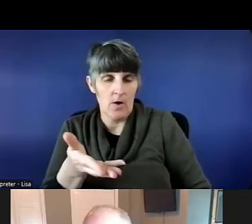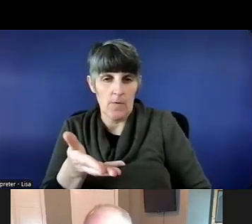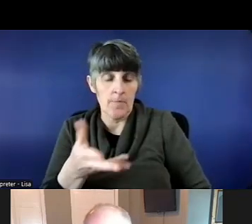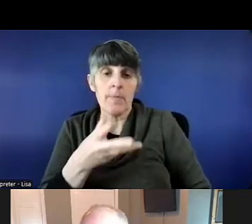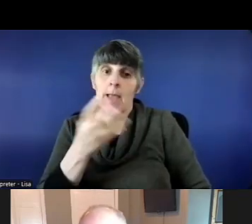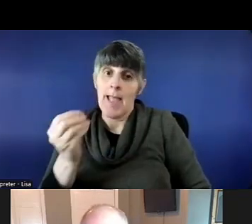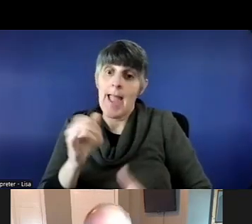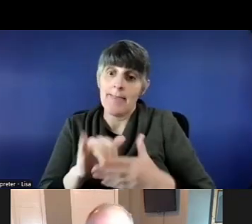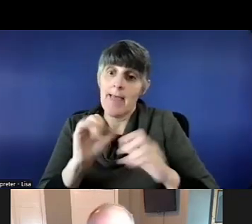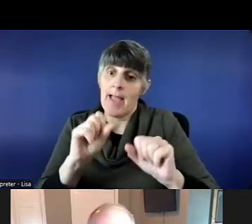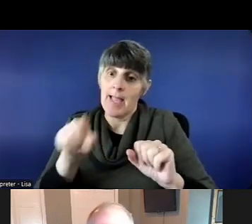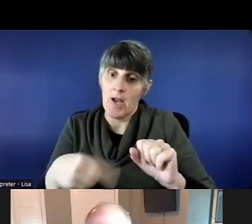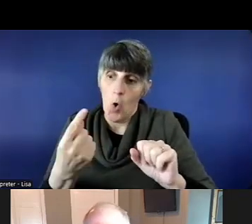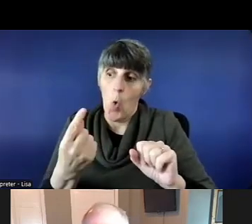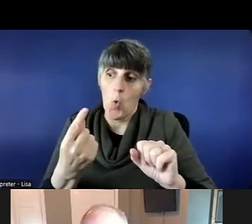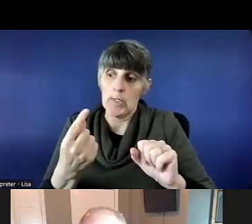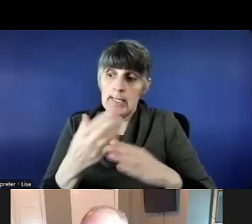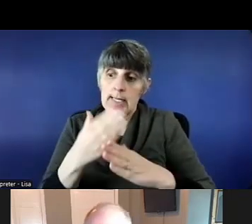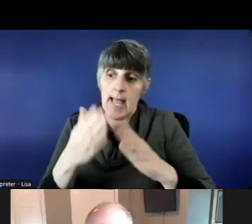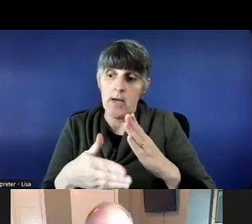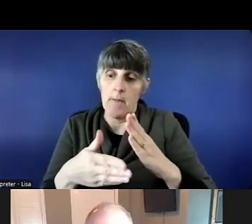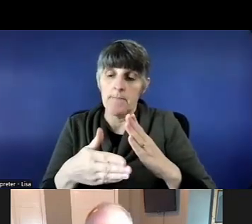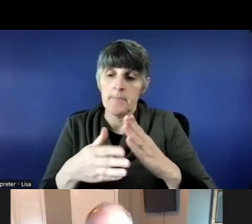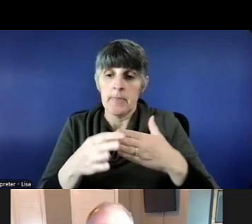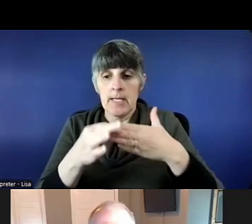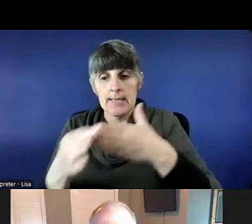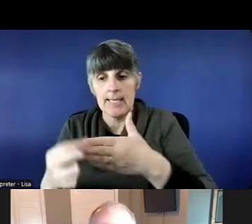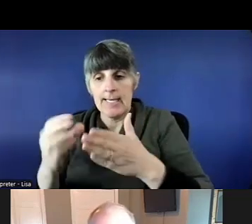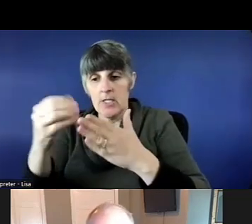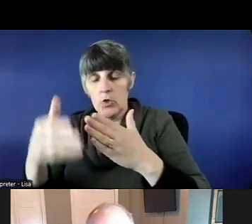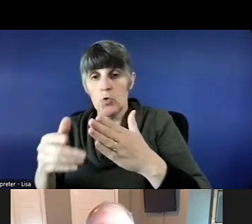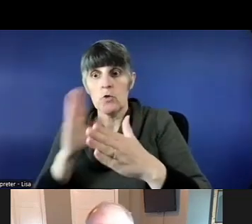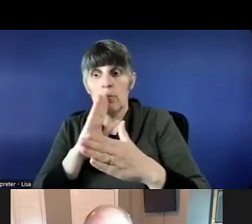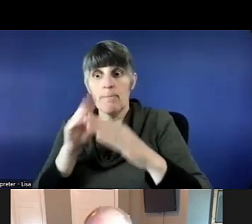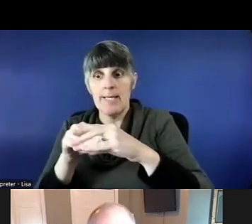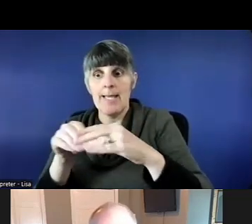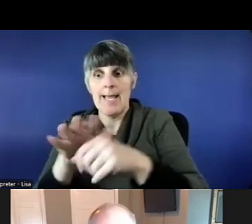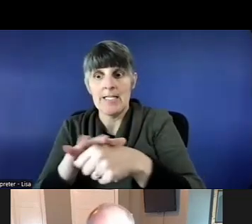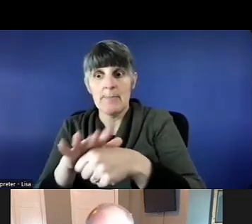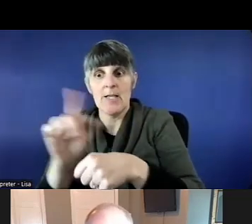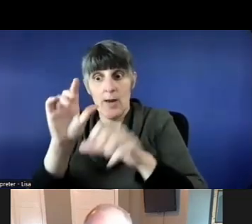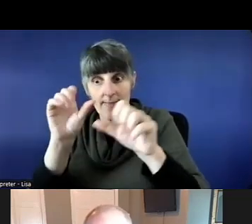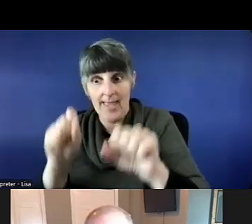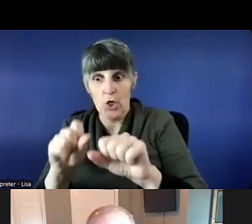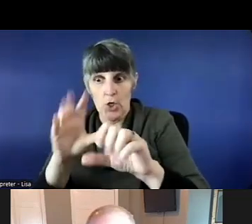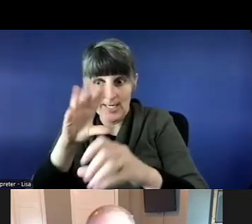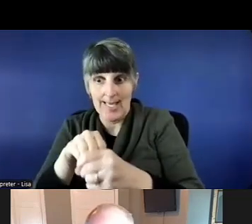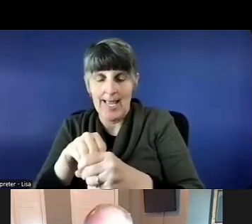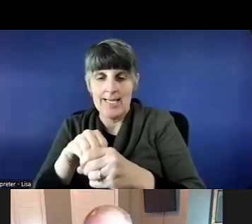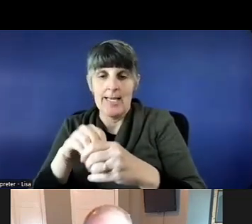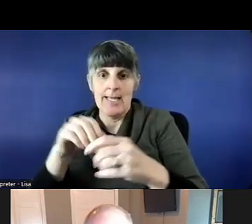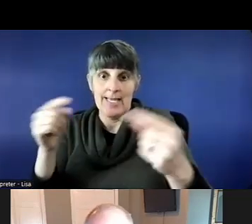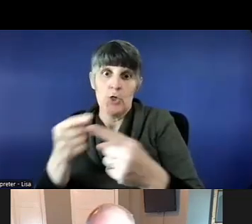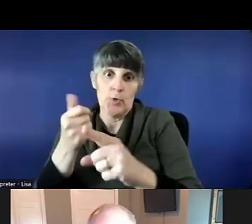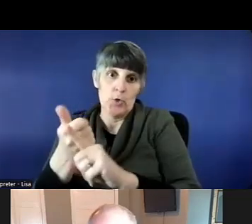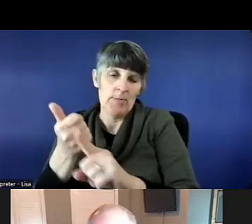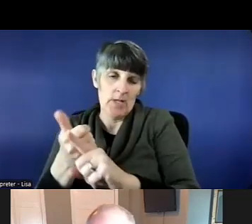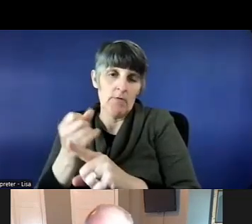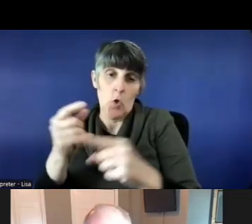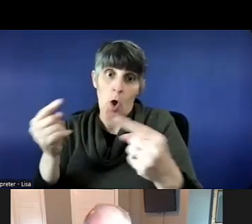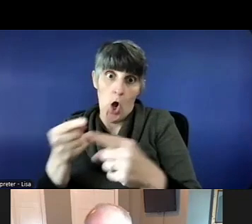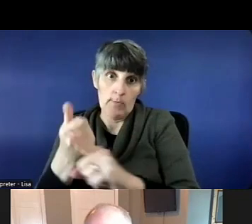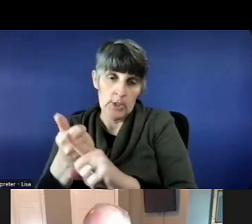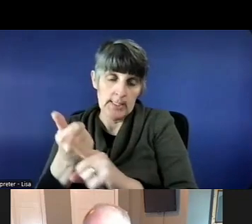and that you could only end up leading the student to be in a space where they could engage in injury to themselves, so harm to